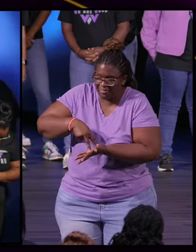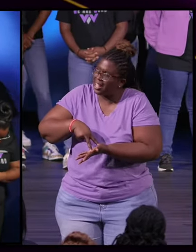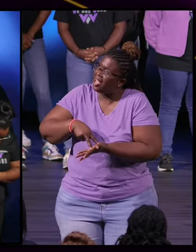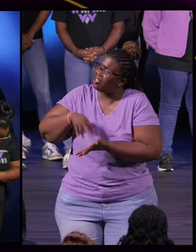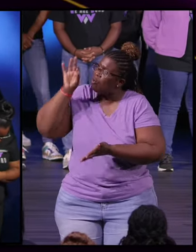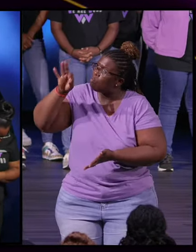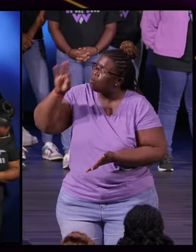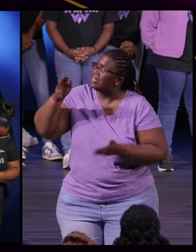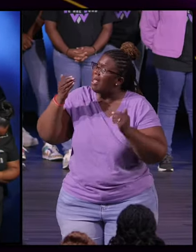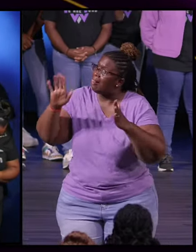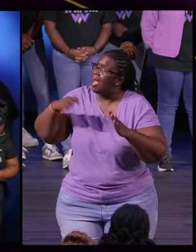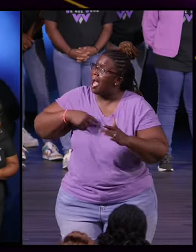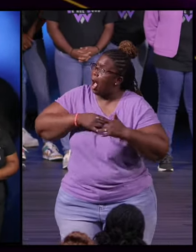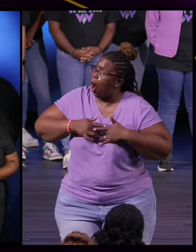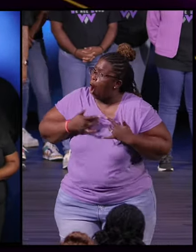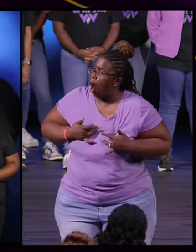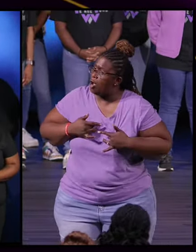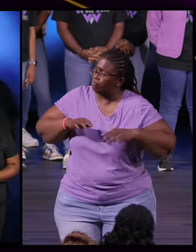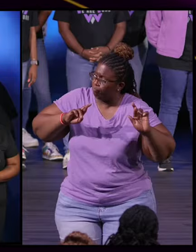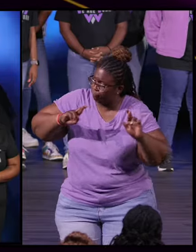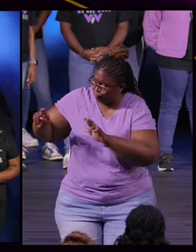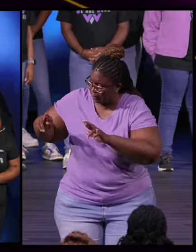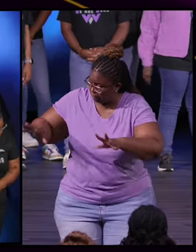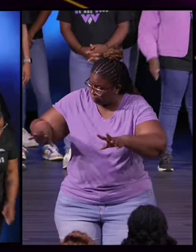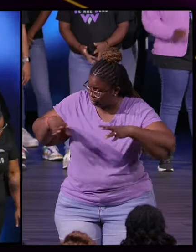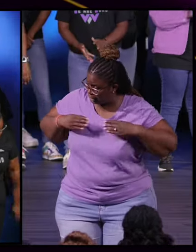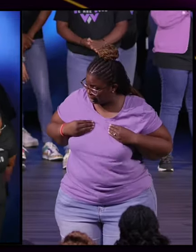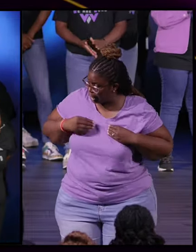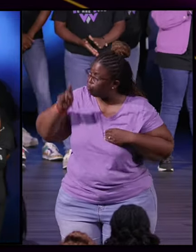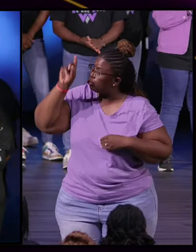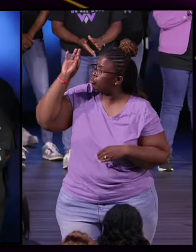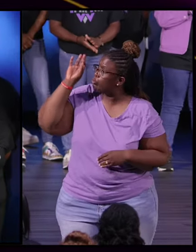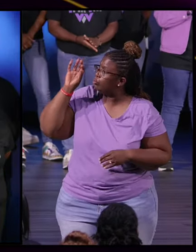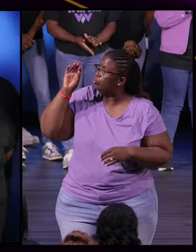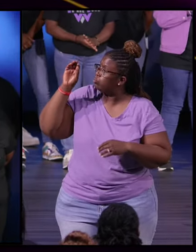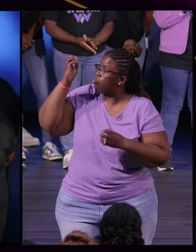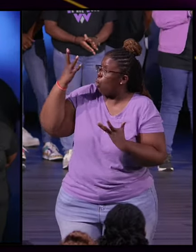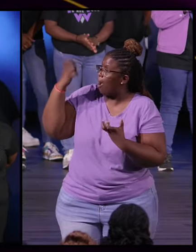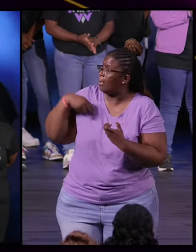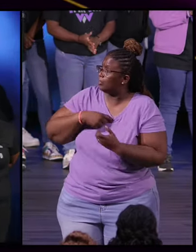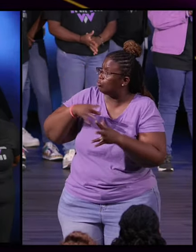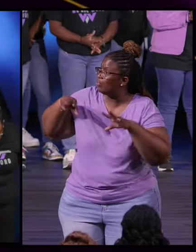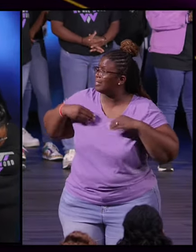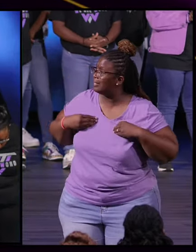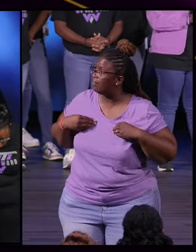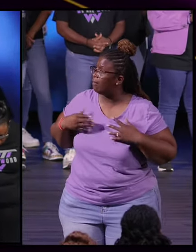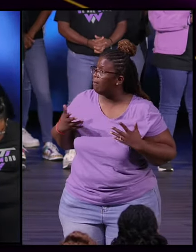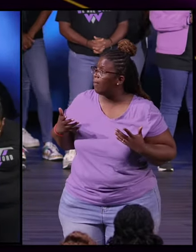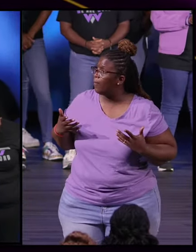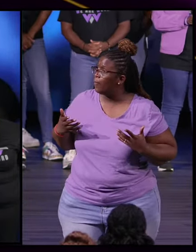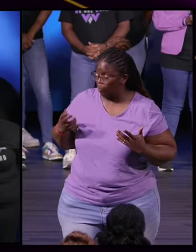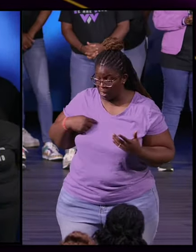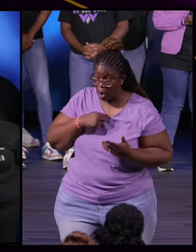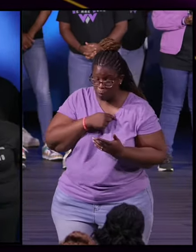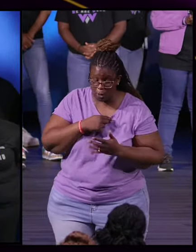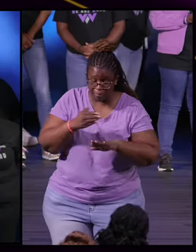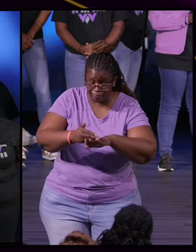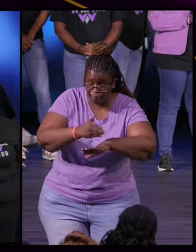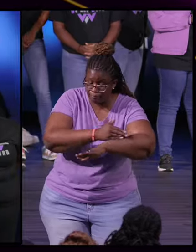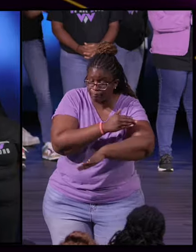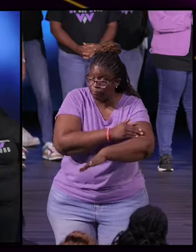be prepared for the word that is about to come forth, Lord. That we will be made whole in